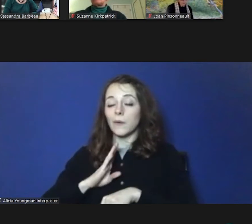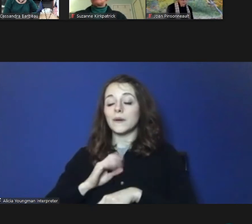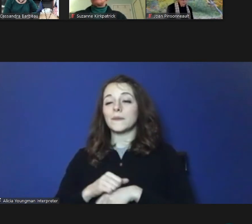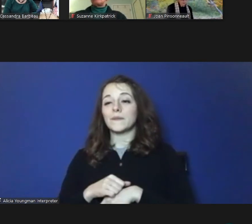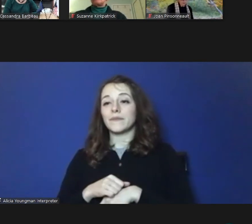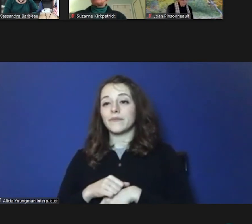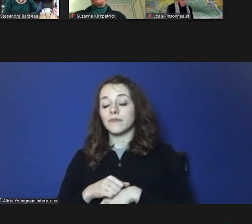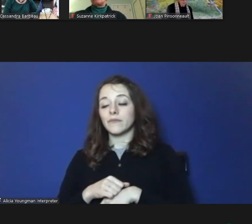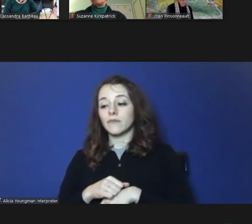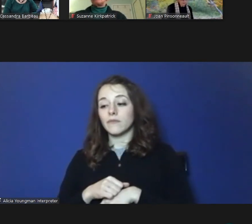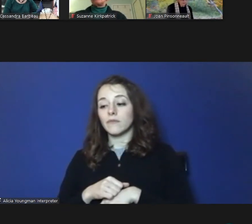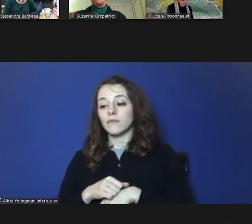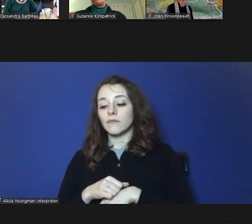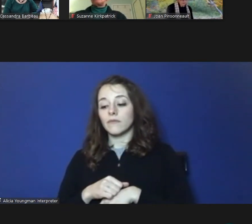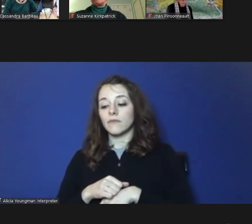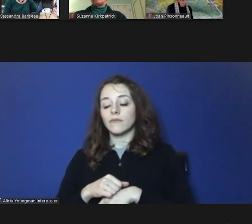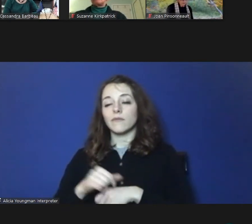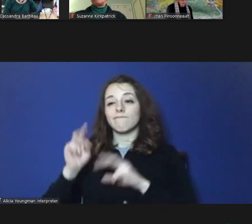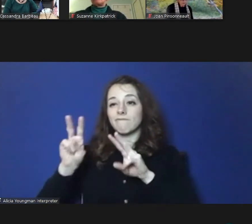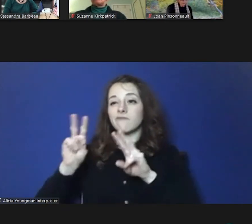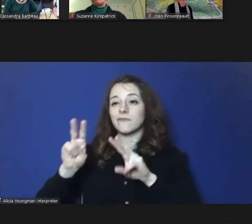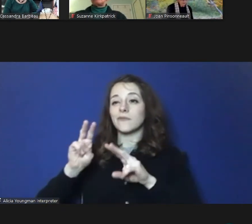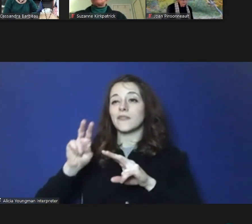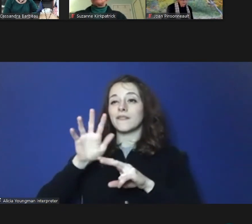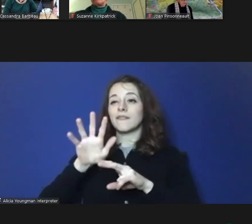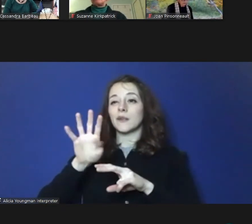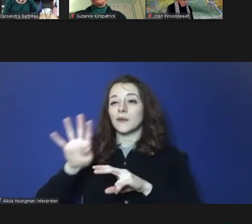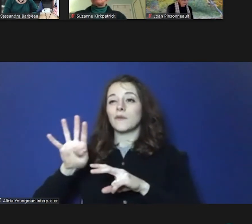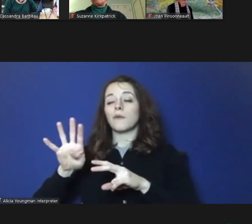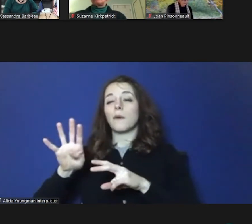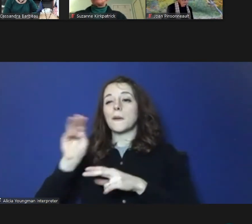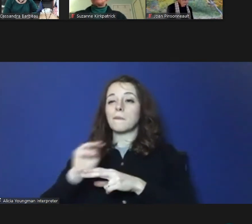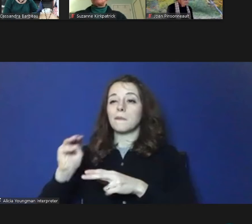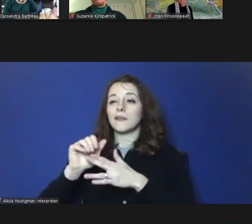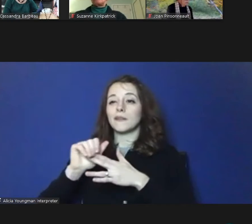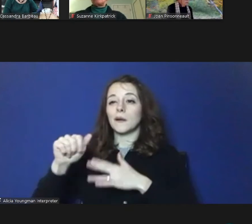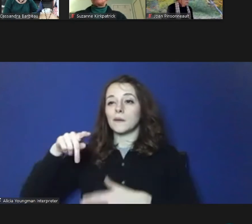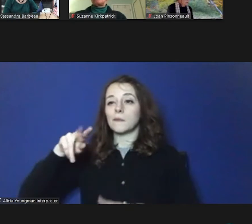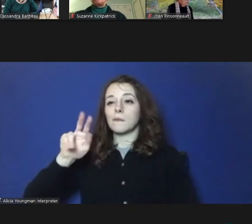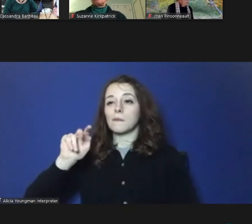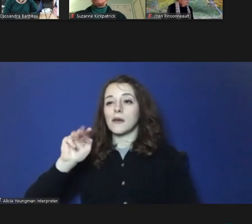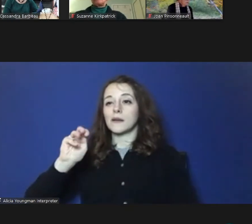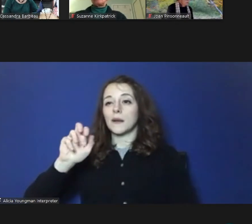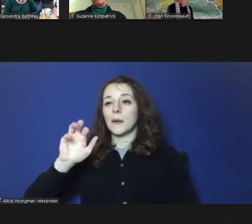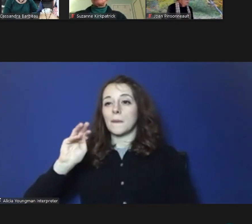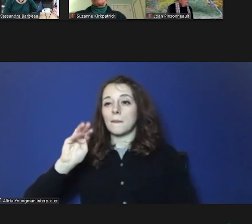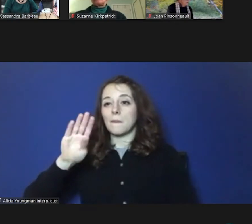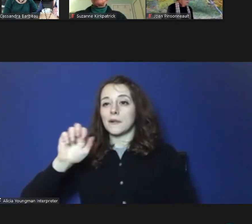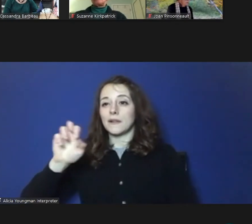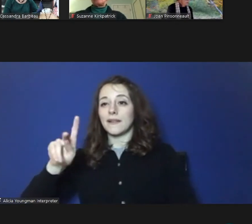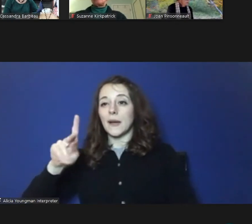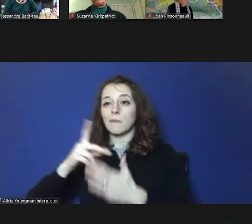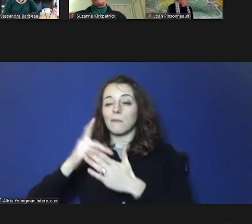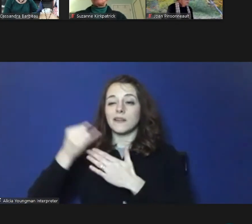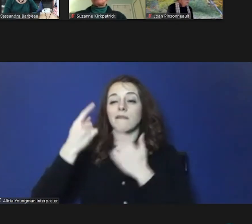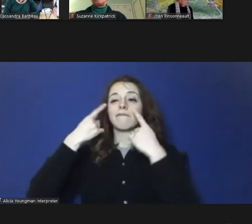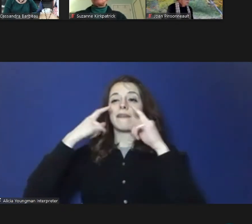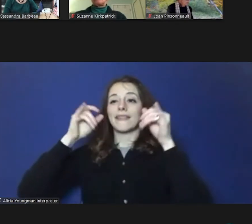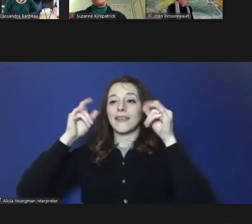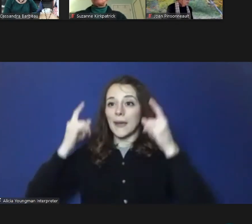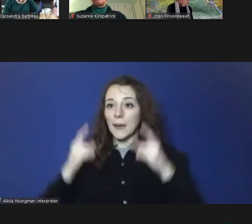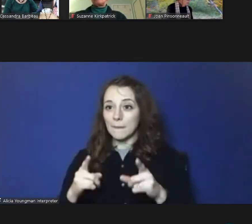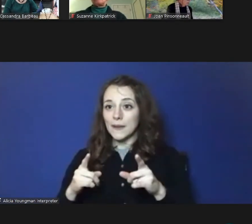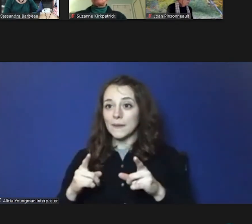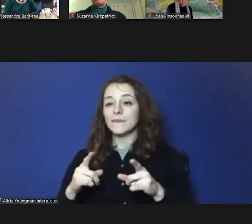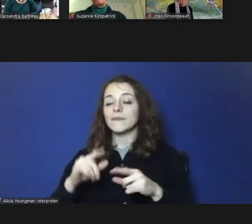anticipated $54 million Putnam Block project became a reality. And whereas Tom